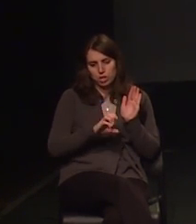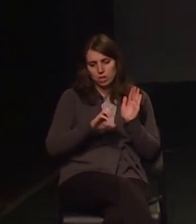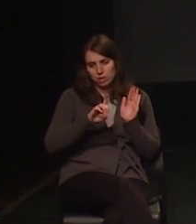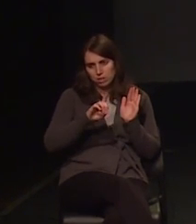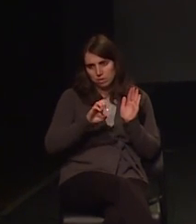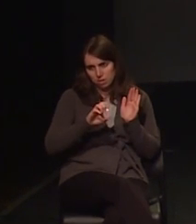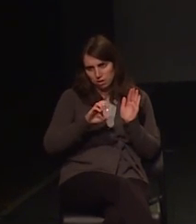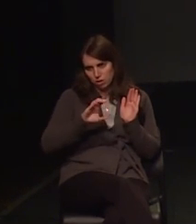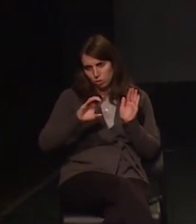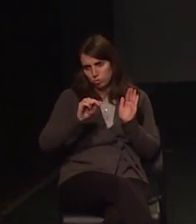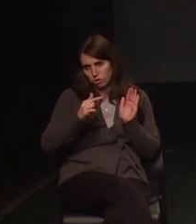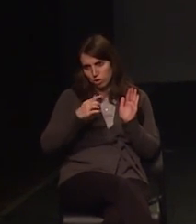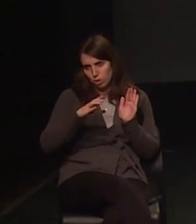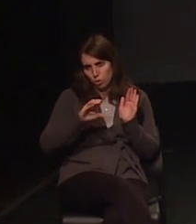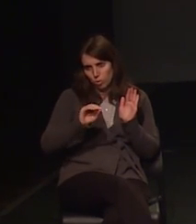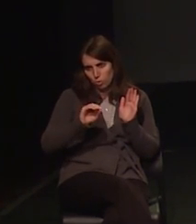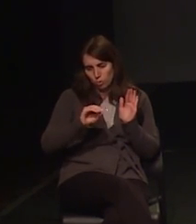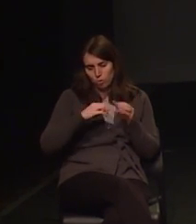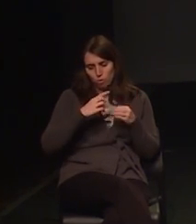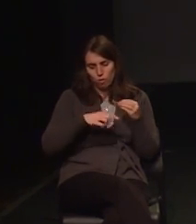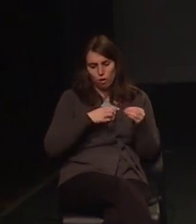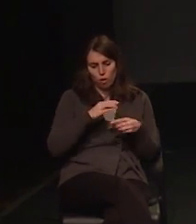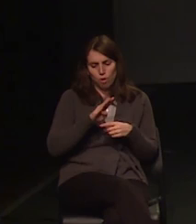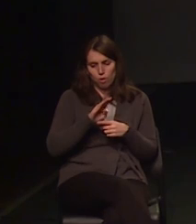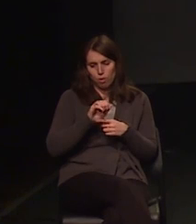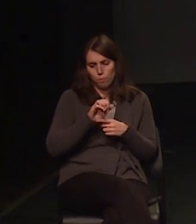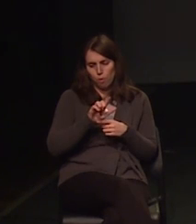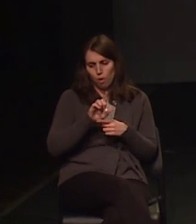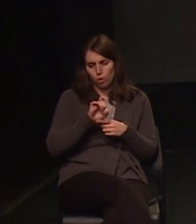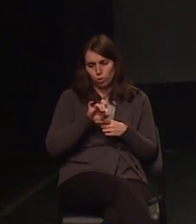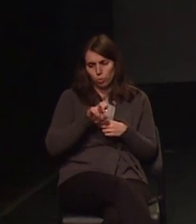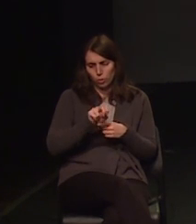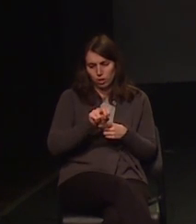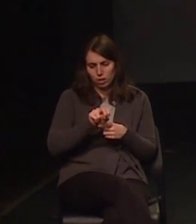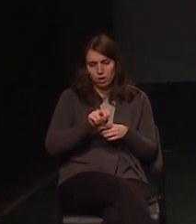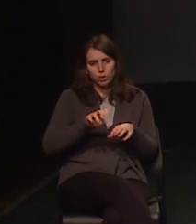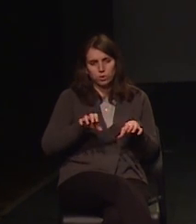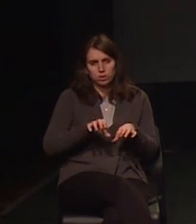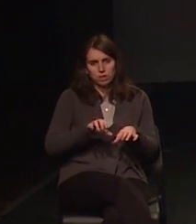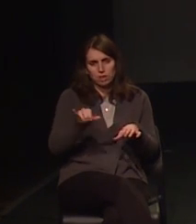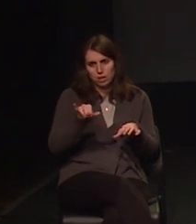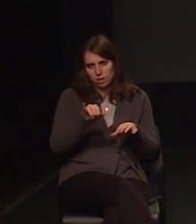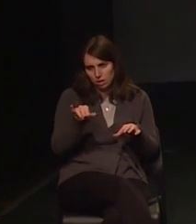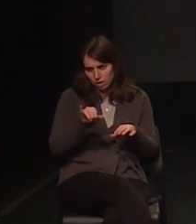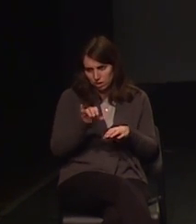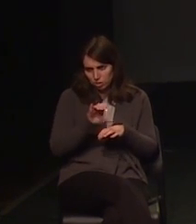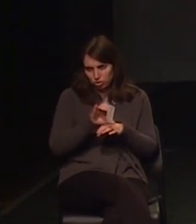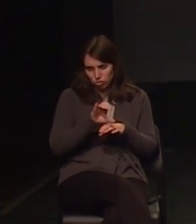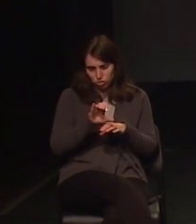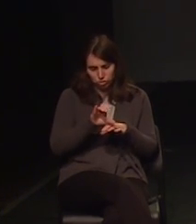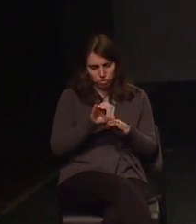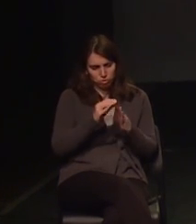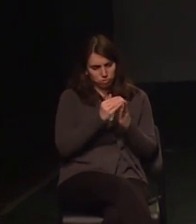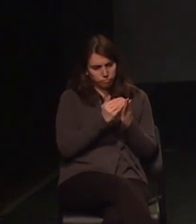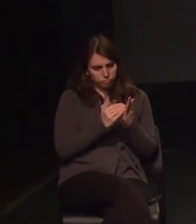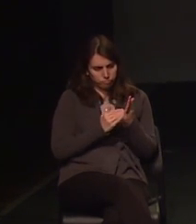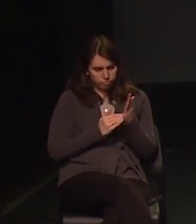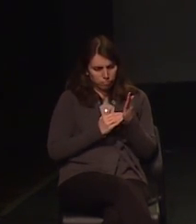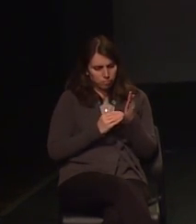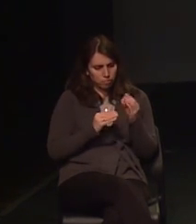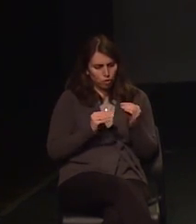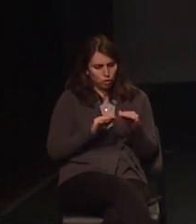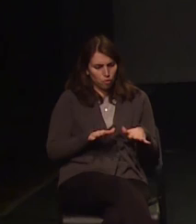James Baldwin, right? And it was done almost like a church service in the round. And at a certain point in the show, she